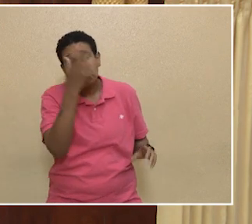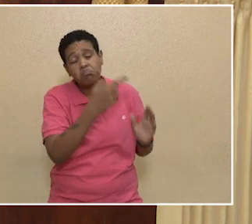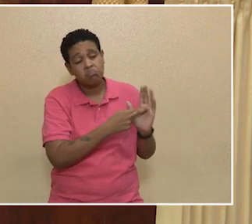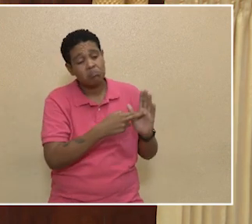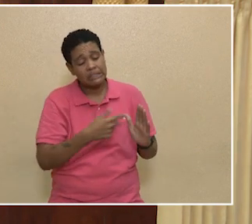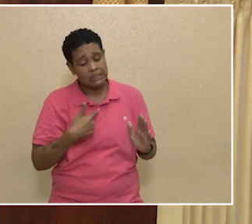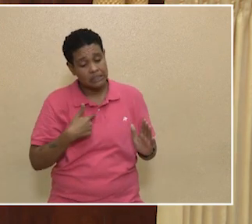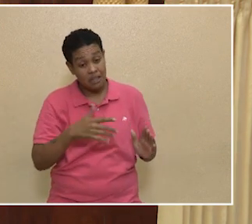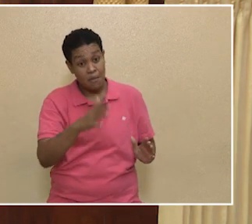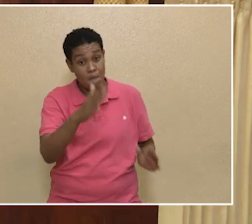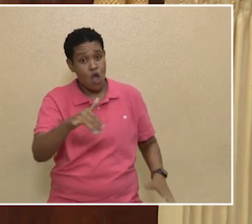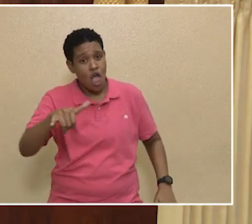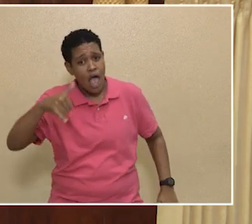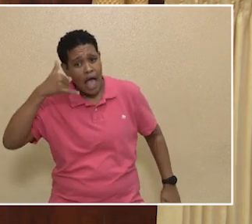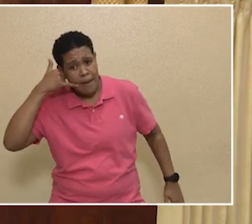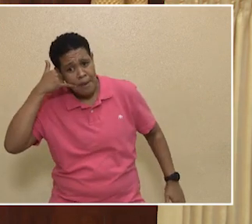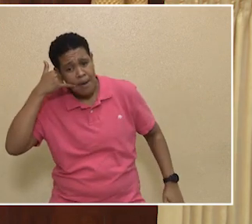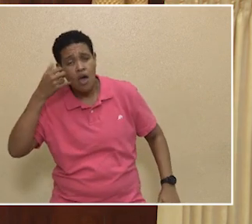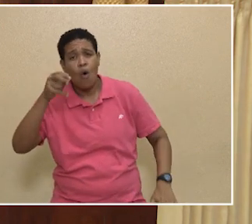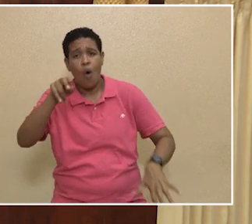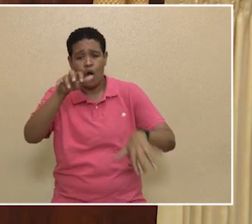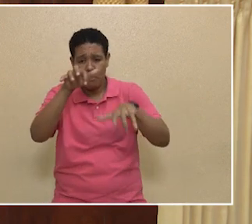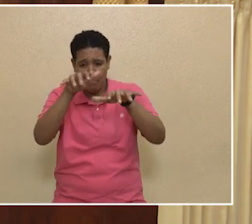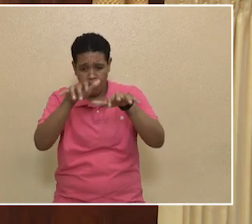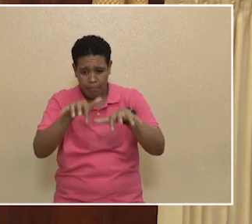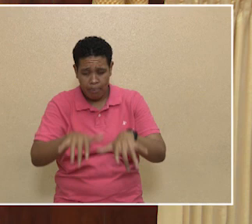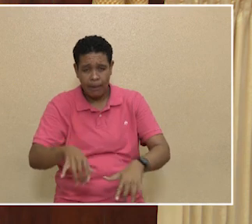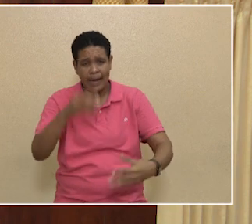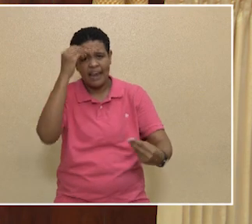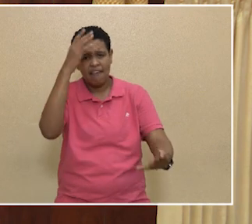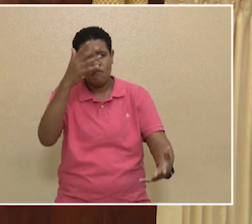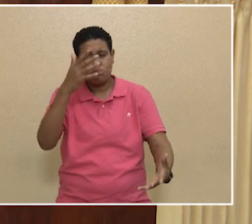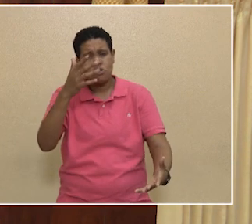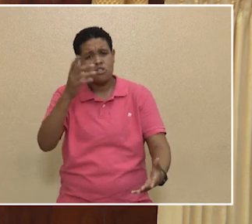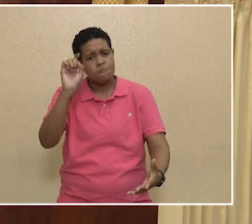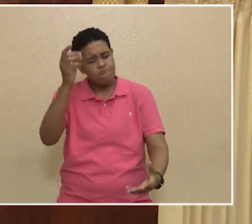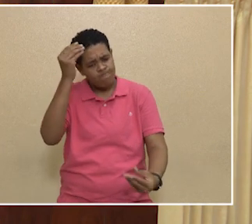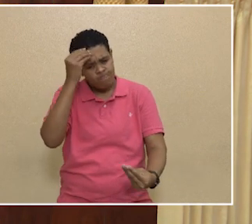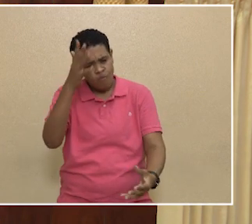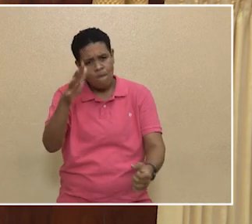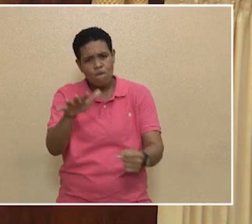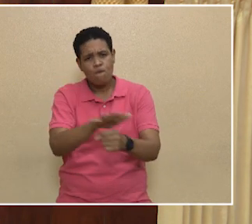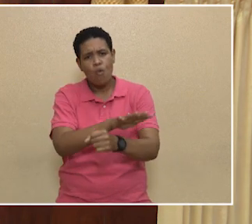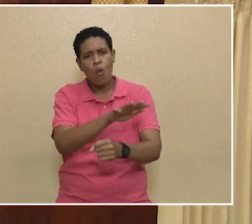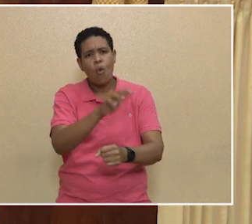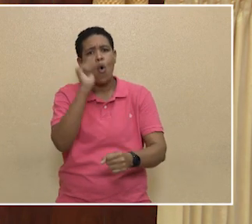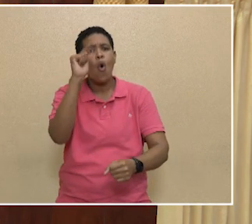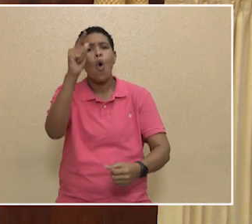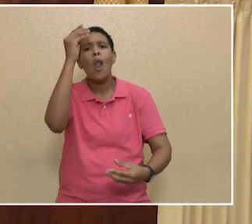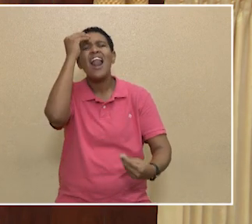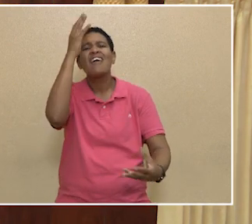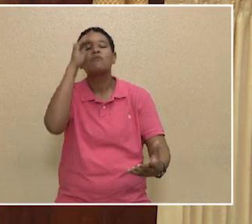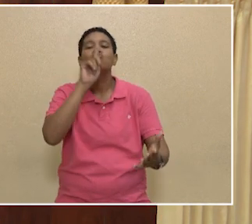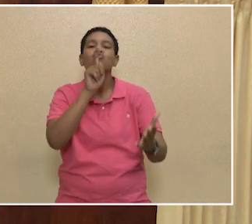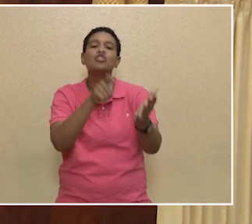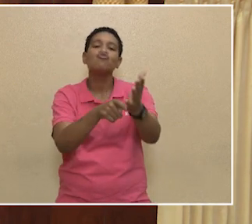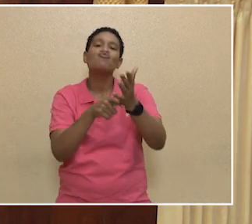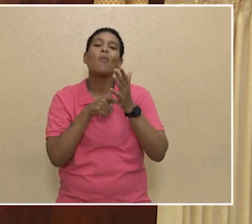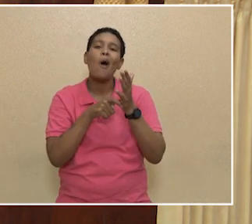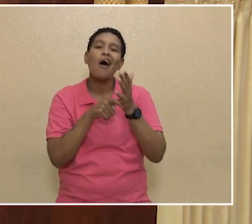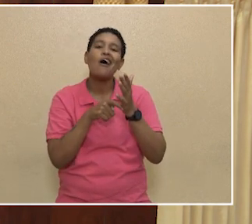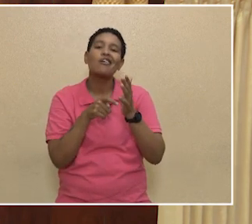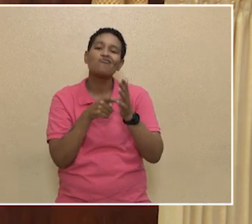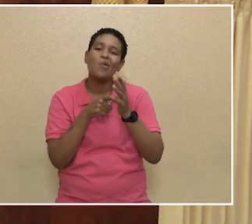who answers the phone or the website that you're interacting with all the information that is required,